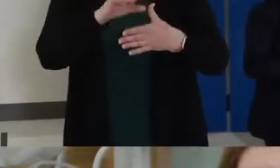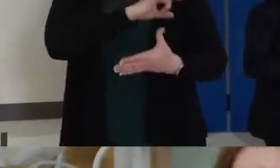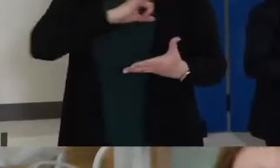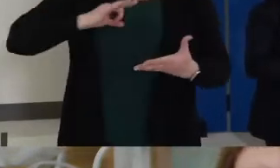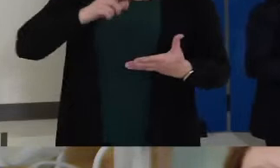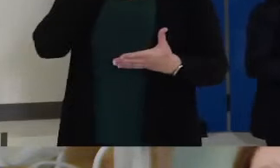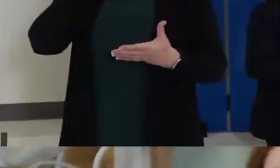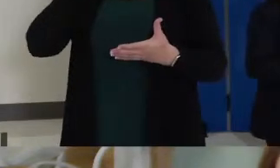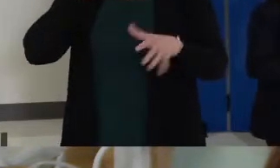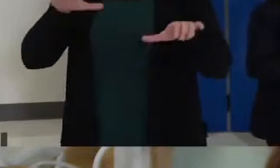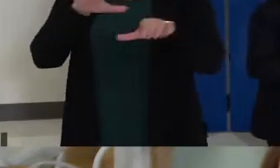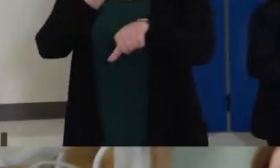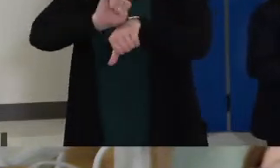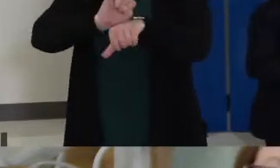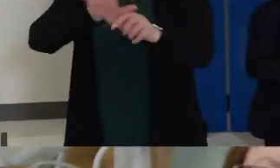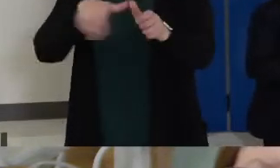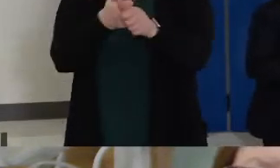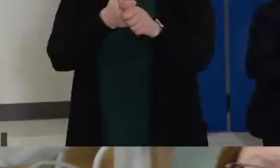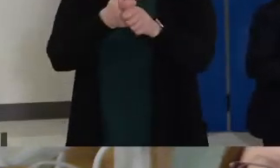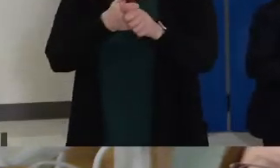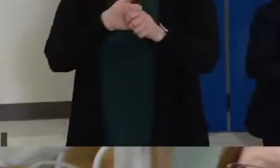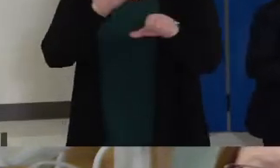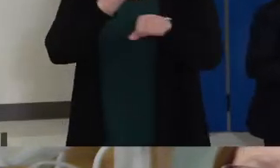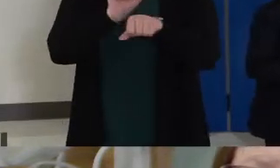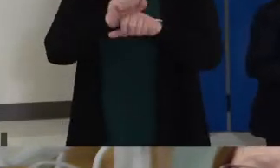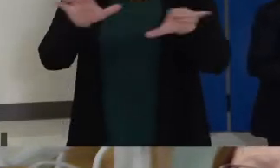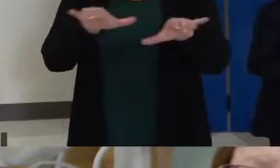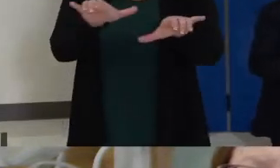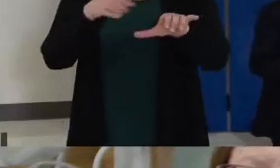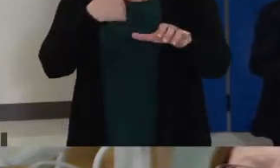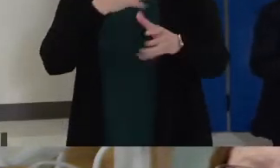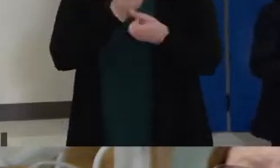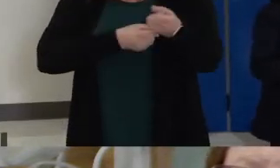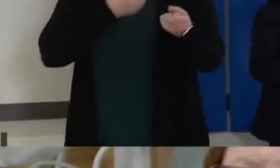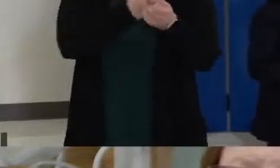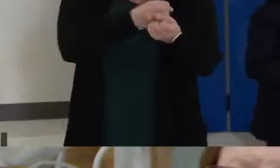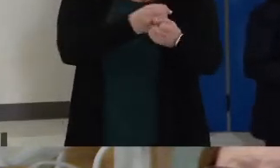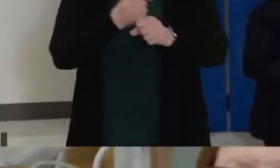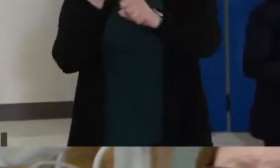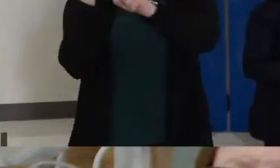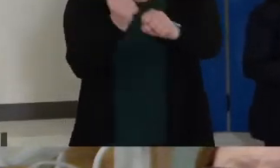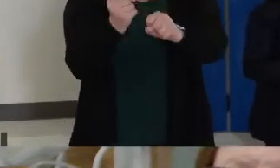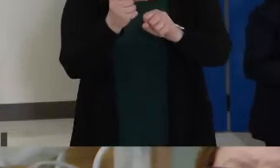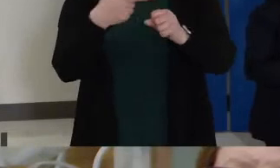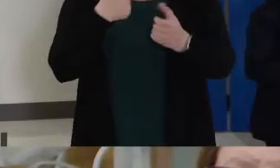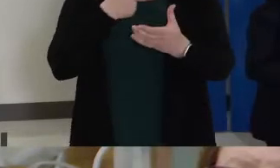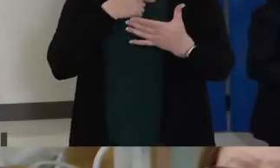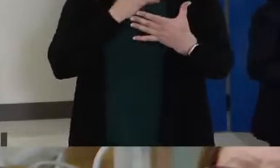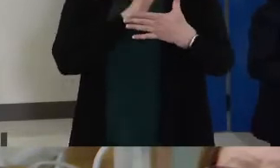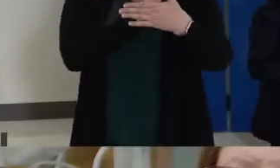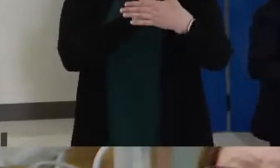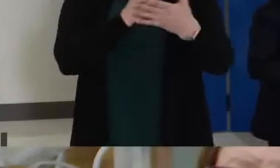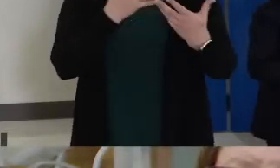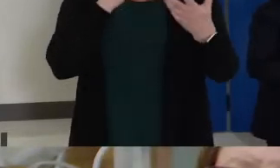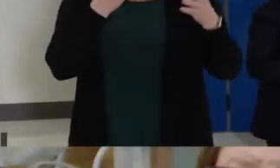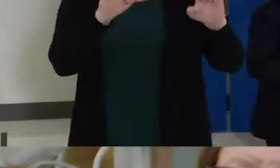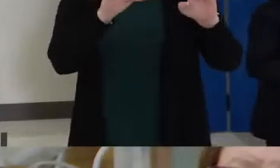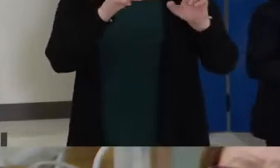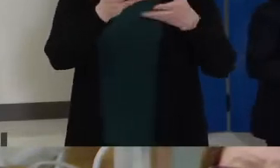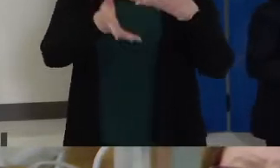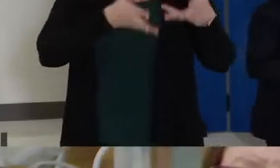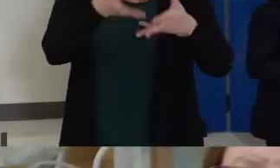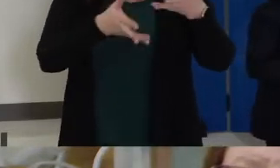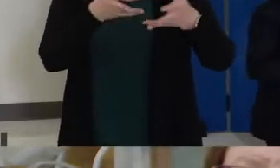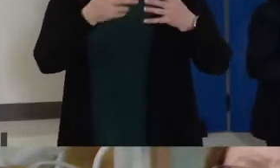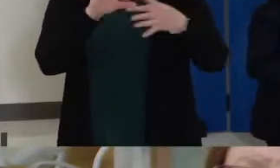investments. The work we have done to strengthen aspects and components, and there have been some modest efforts in that respect as it relates